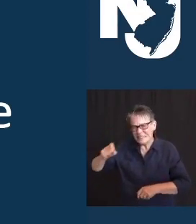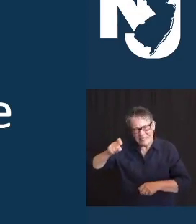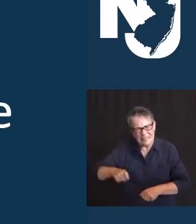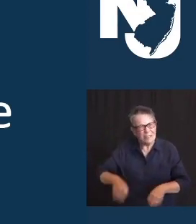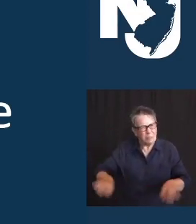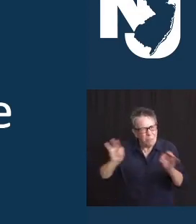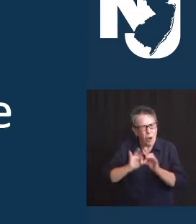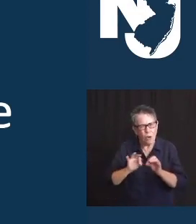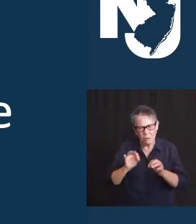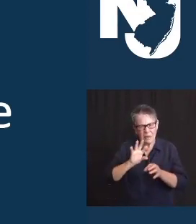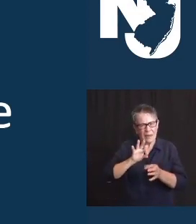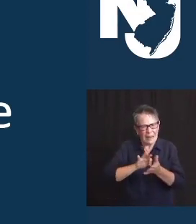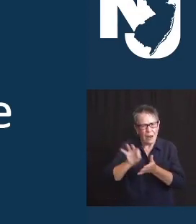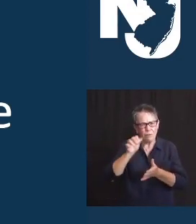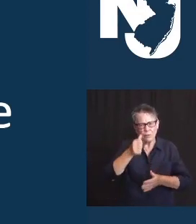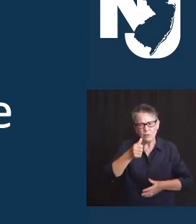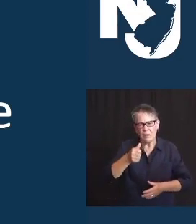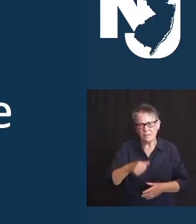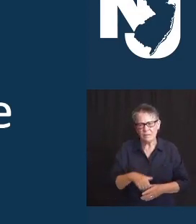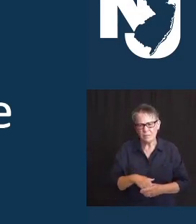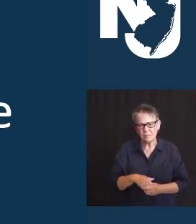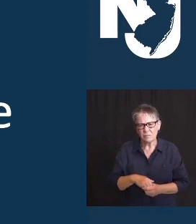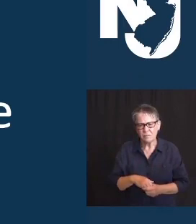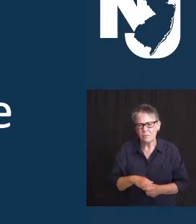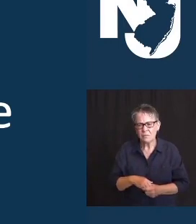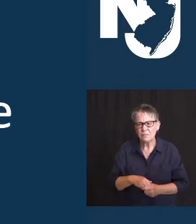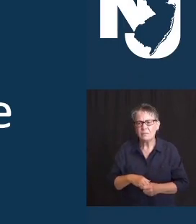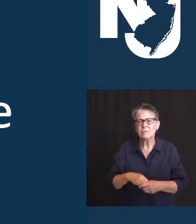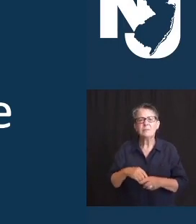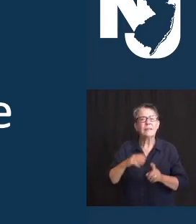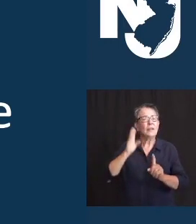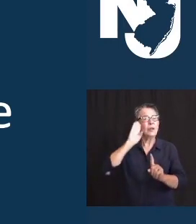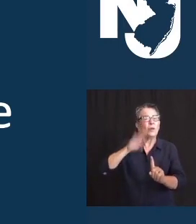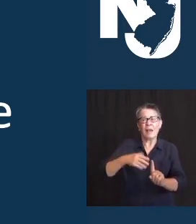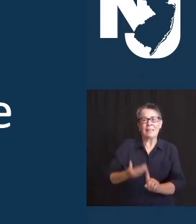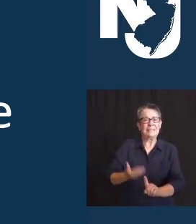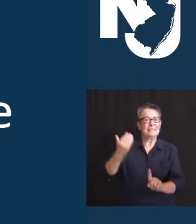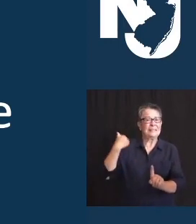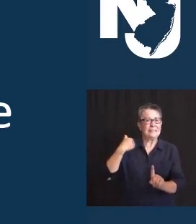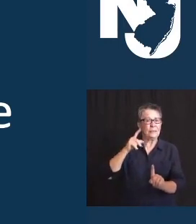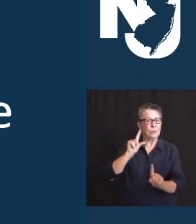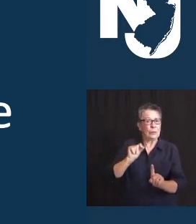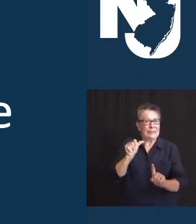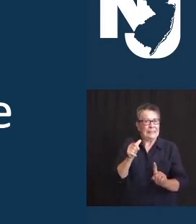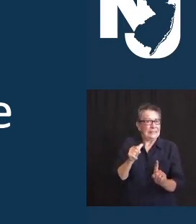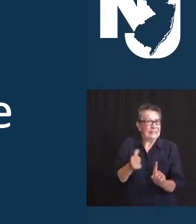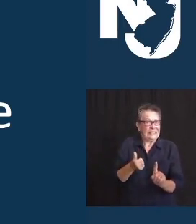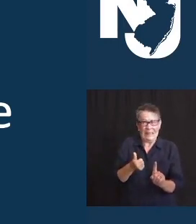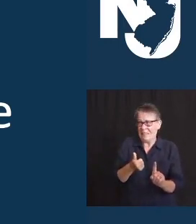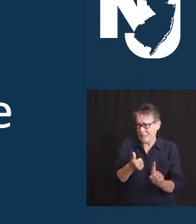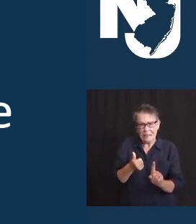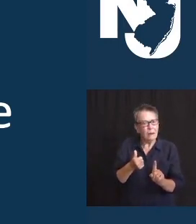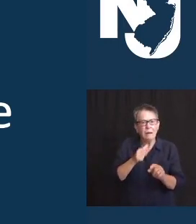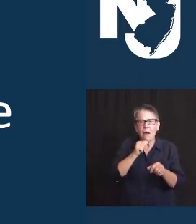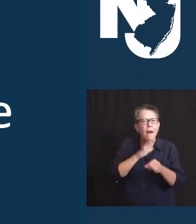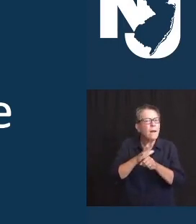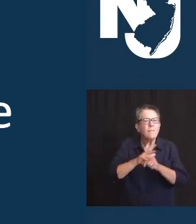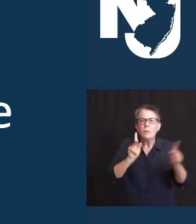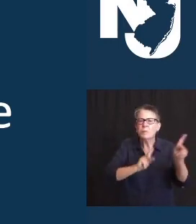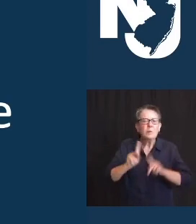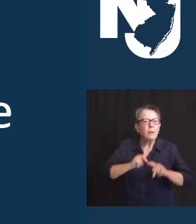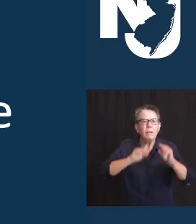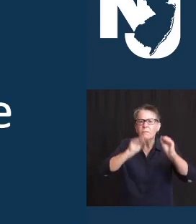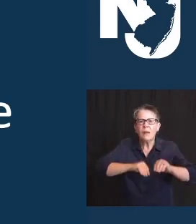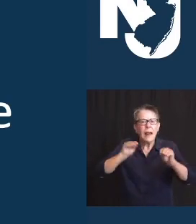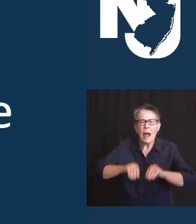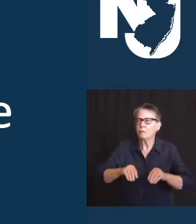extra federal funds over the past decade. And the news that the Census Bureau will stop its direct outreach 1 month early means that unless you do